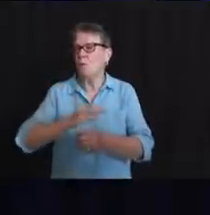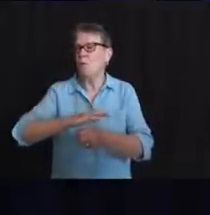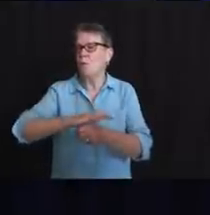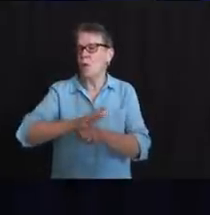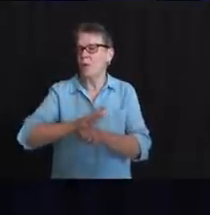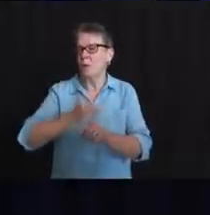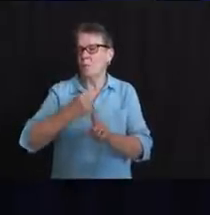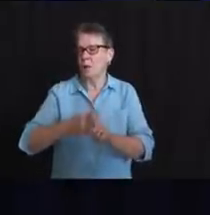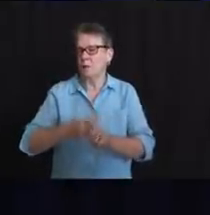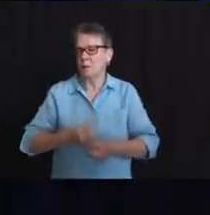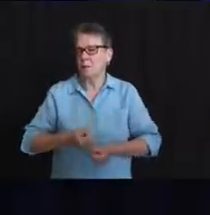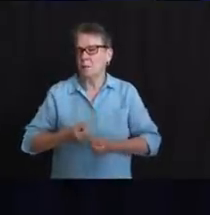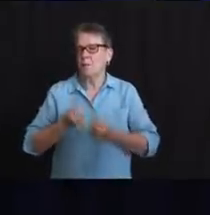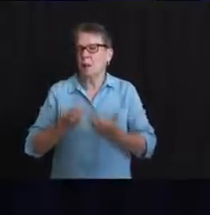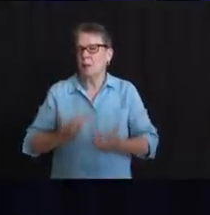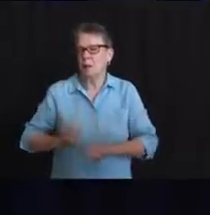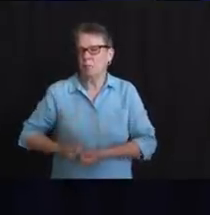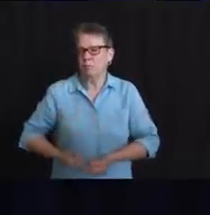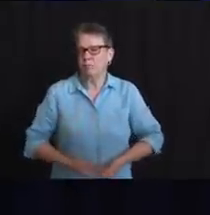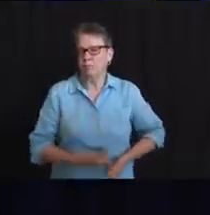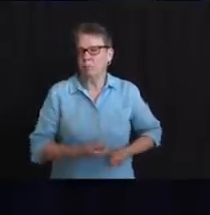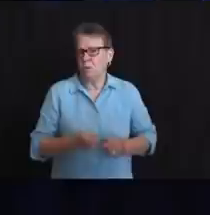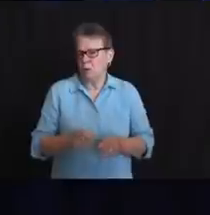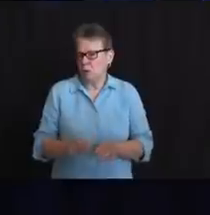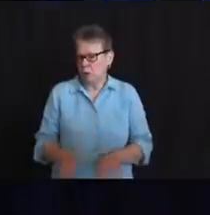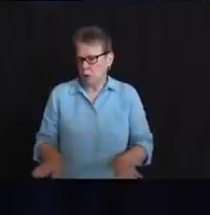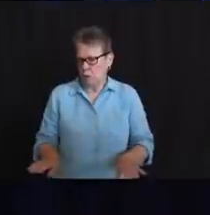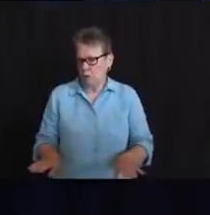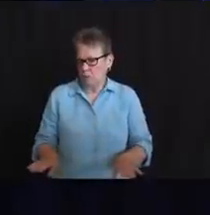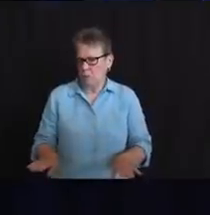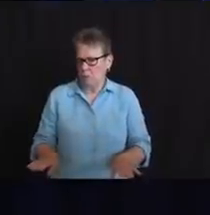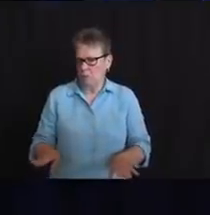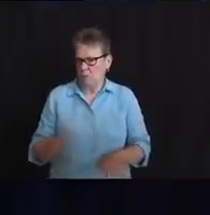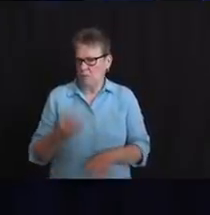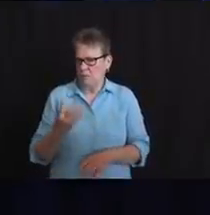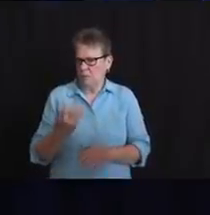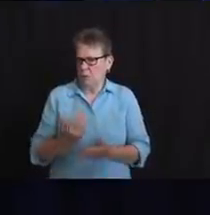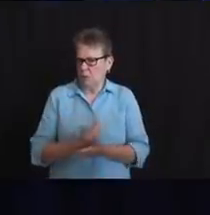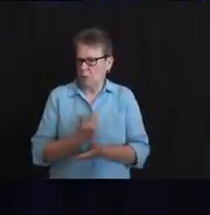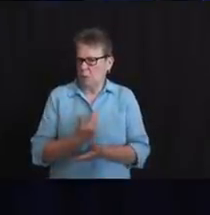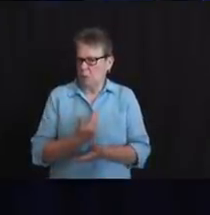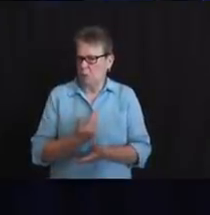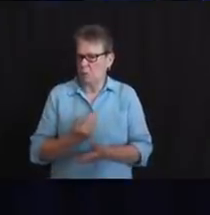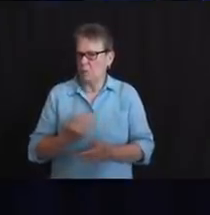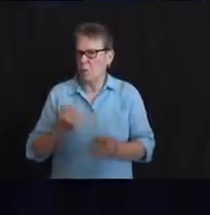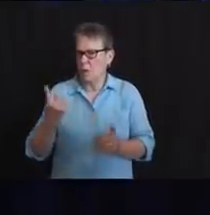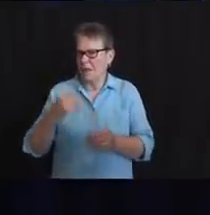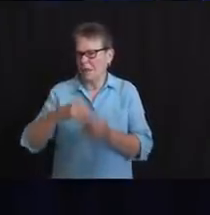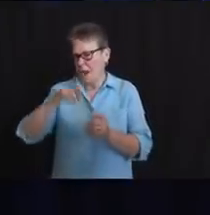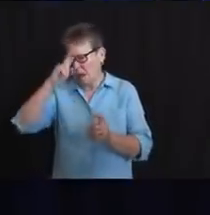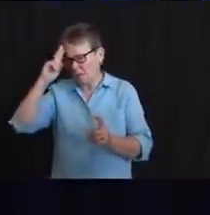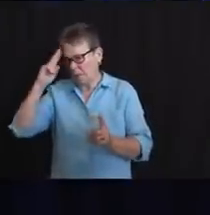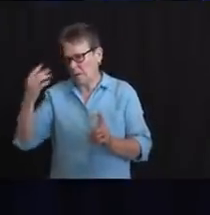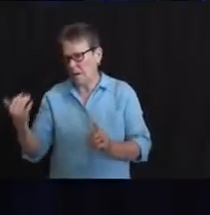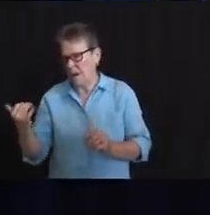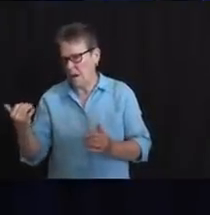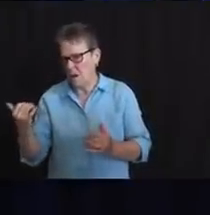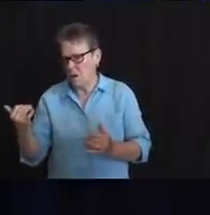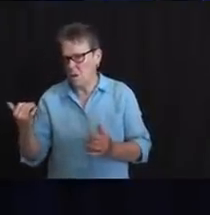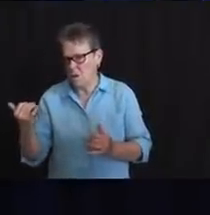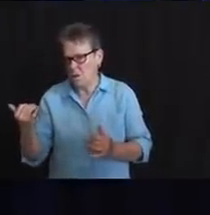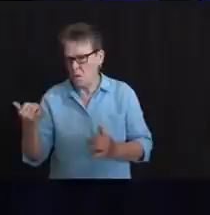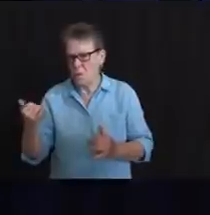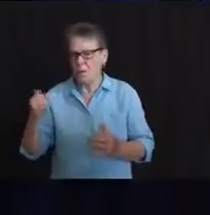126 cumulative cases in the state, and 1 of these children are currently hospitalized. The veterans' homes and